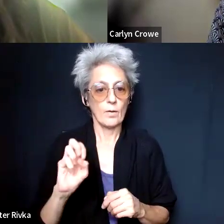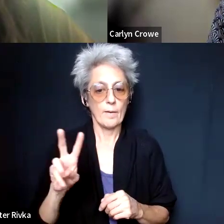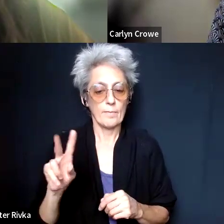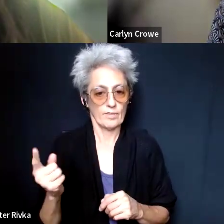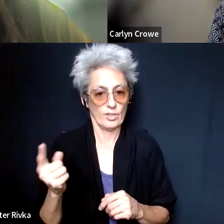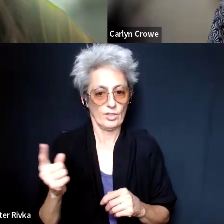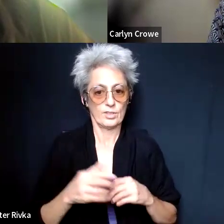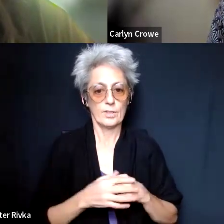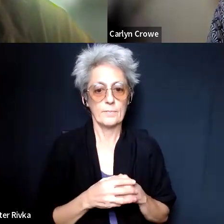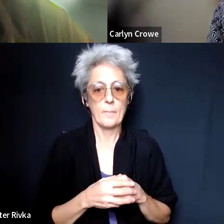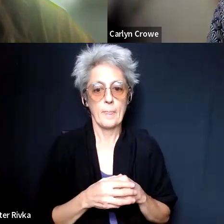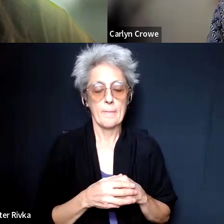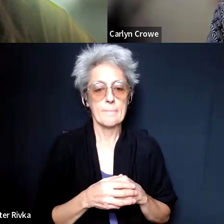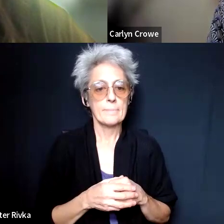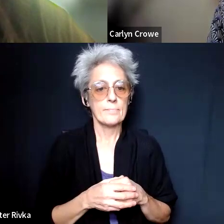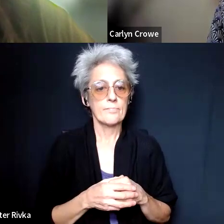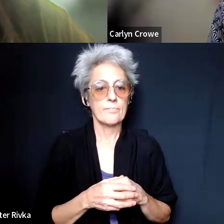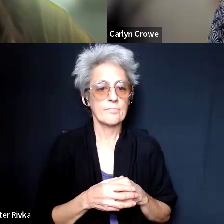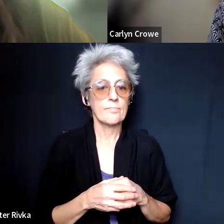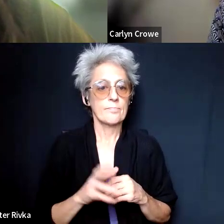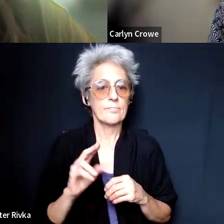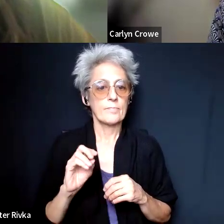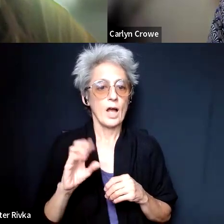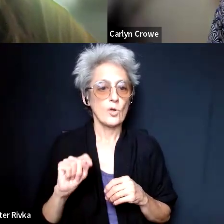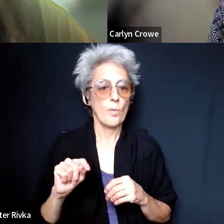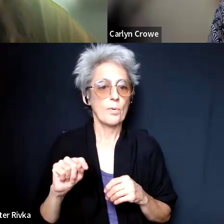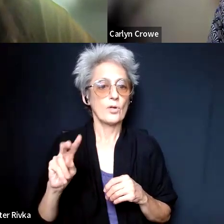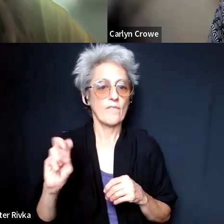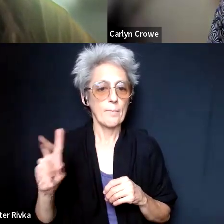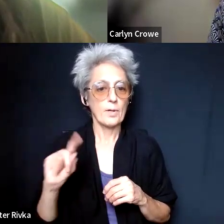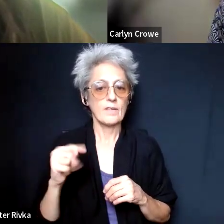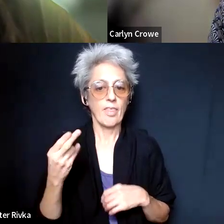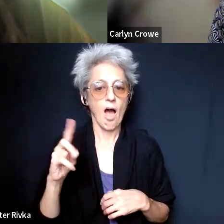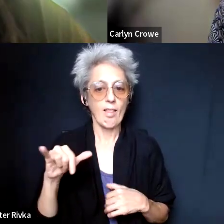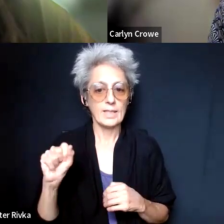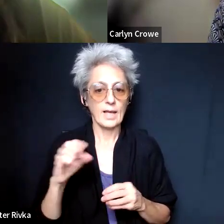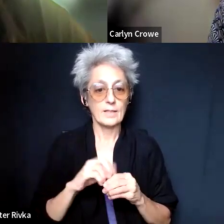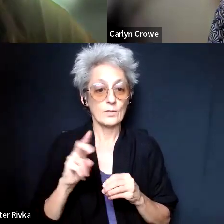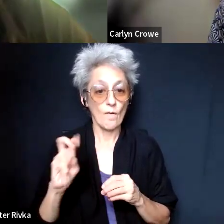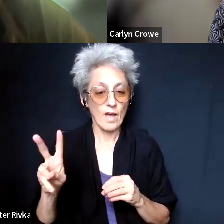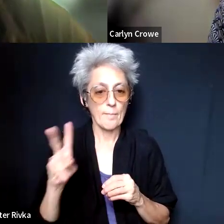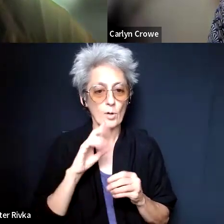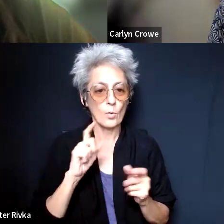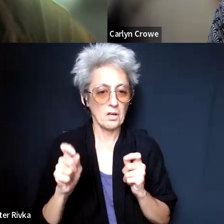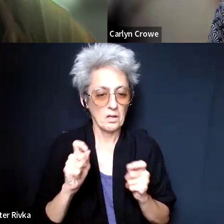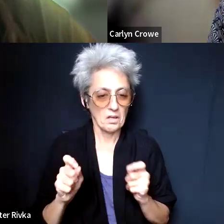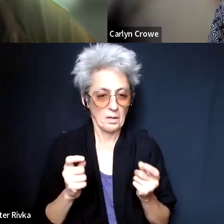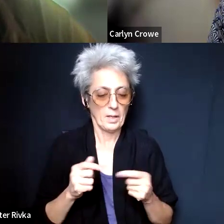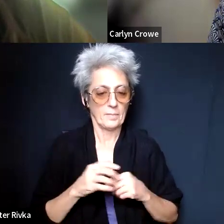combining October and November because of the holidays in November. And we can talk about